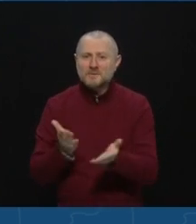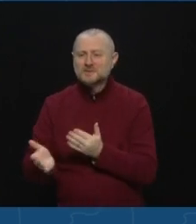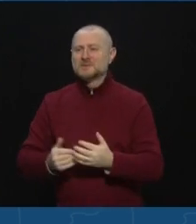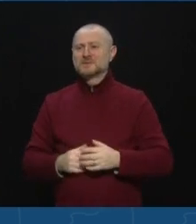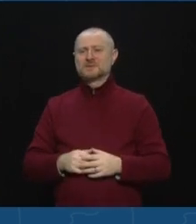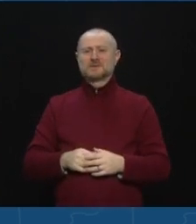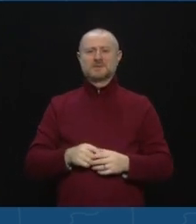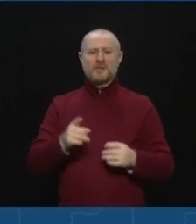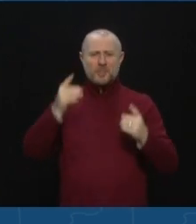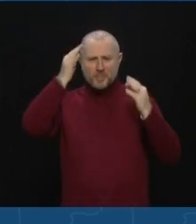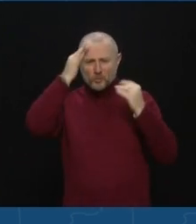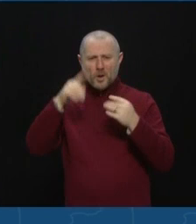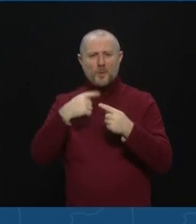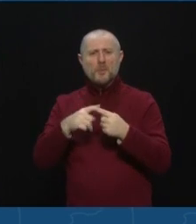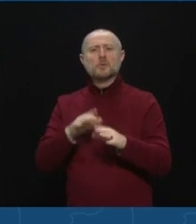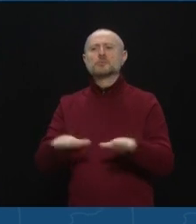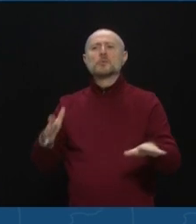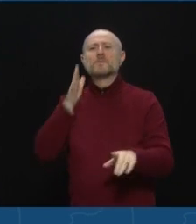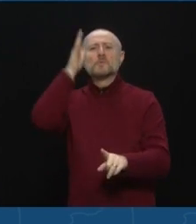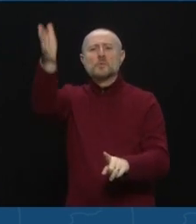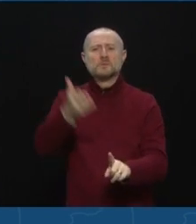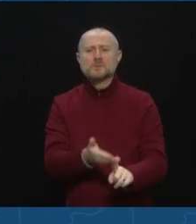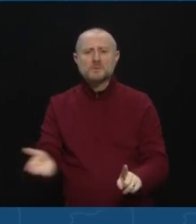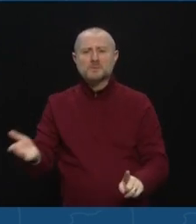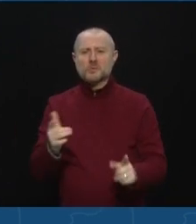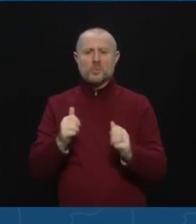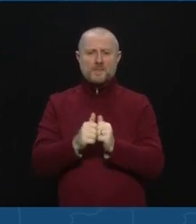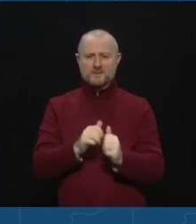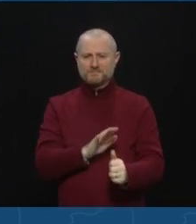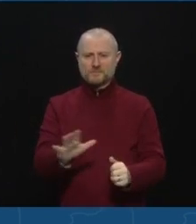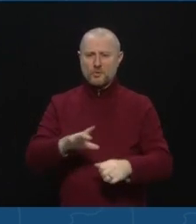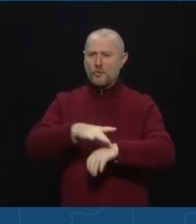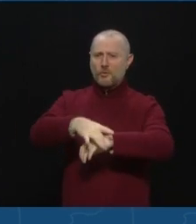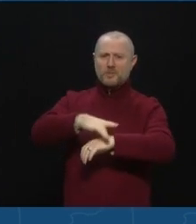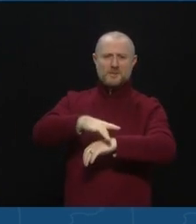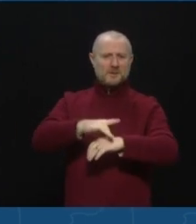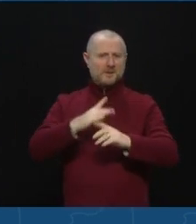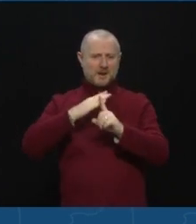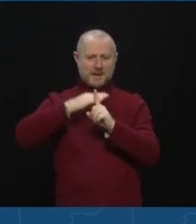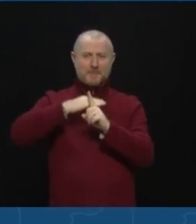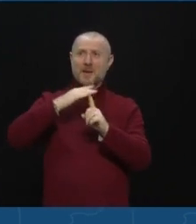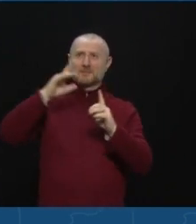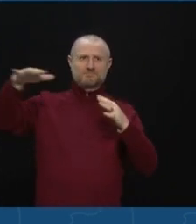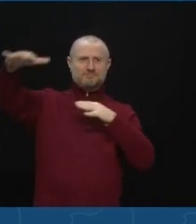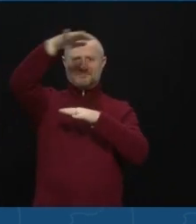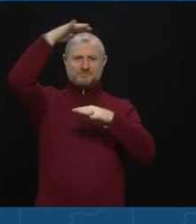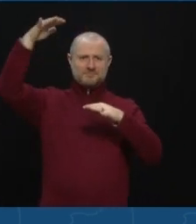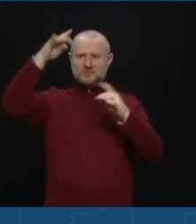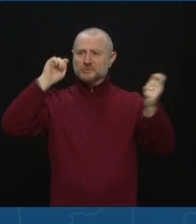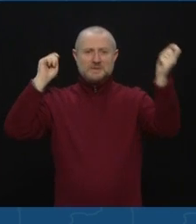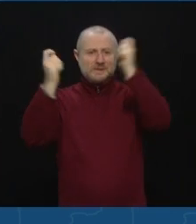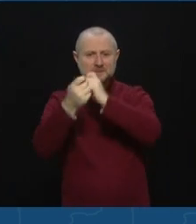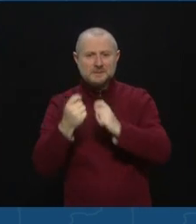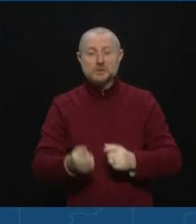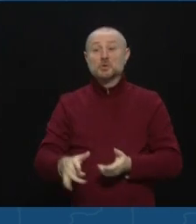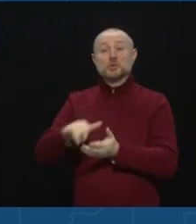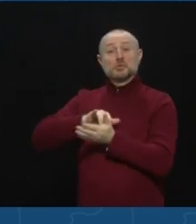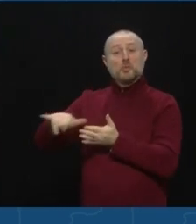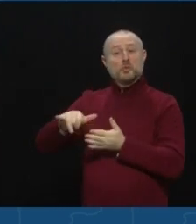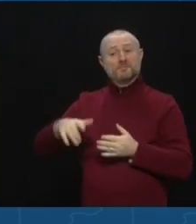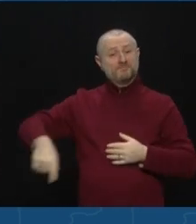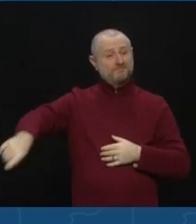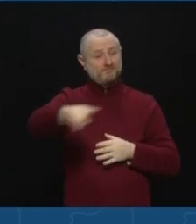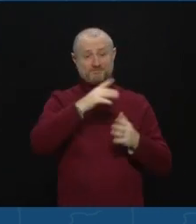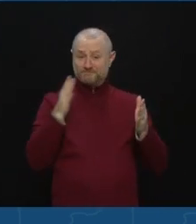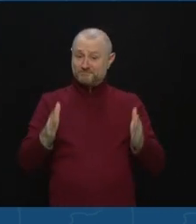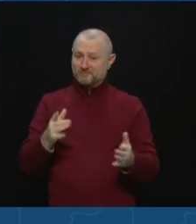be in a world beset by climate change. So New Yorkers, this budget is for you and about you. And how